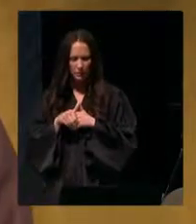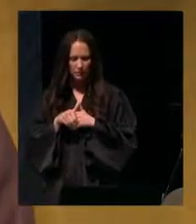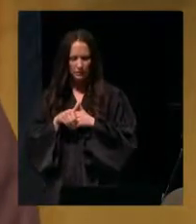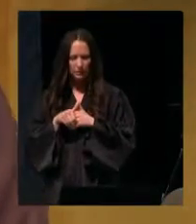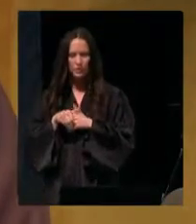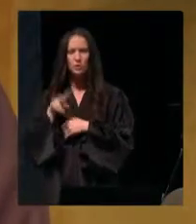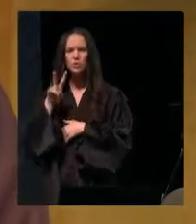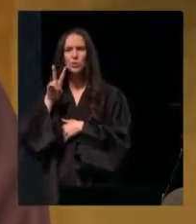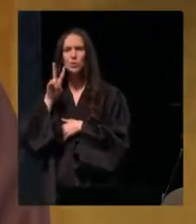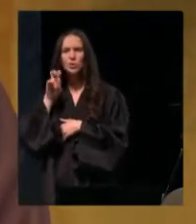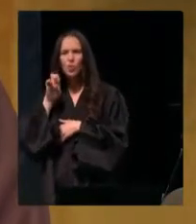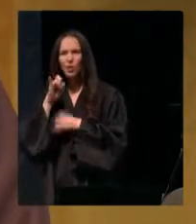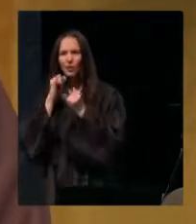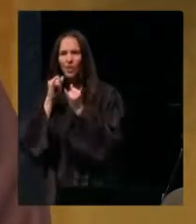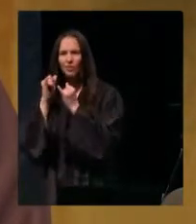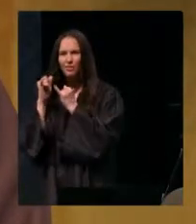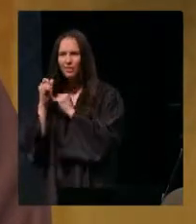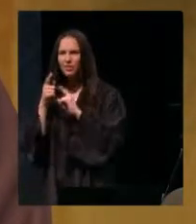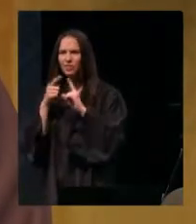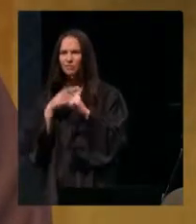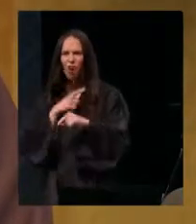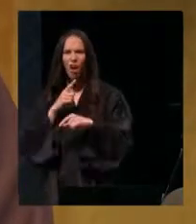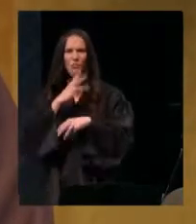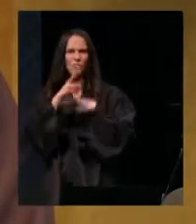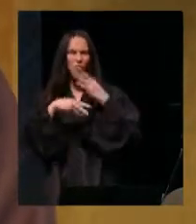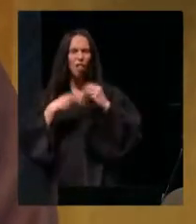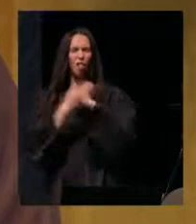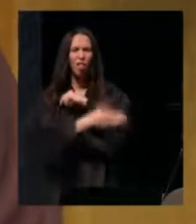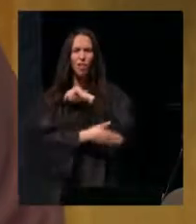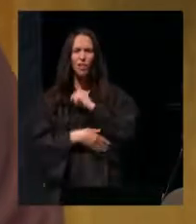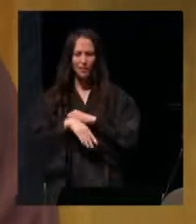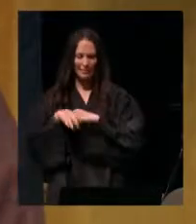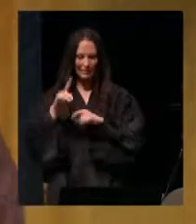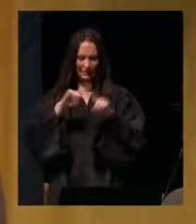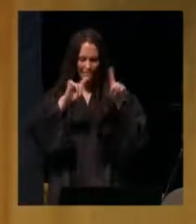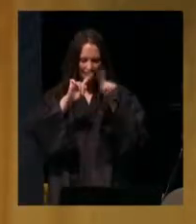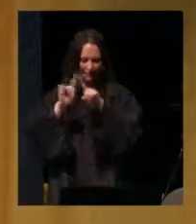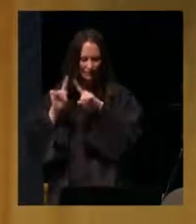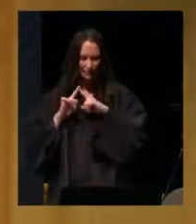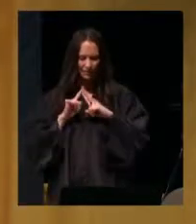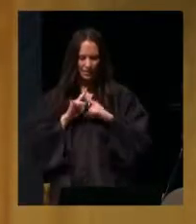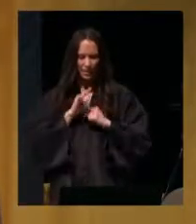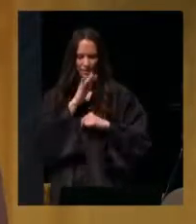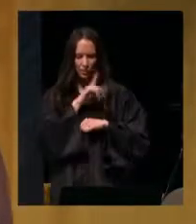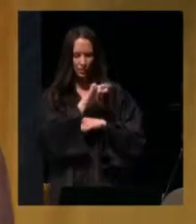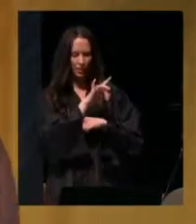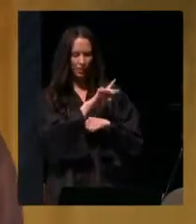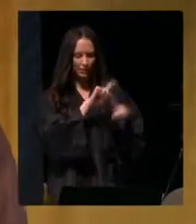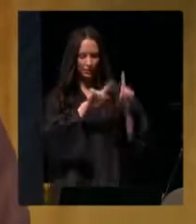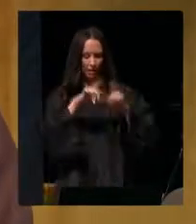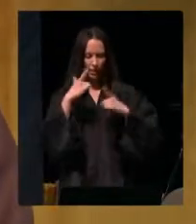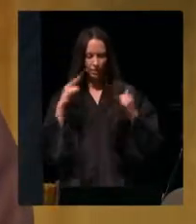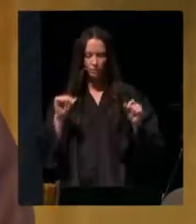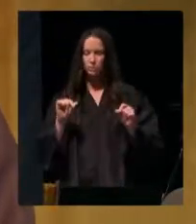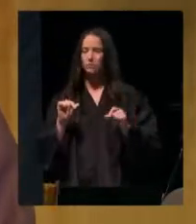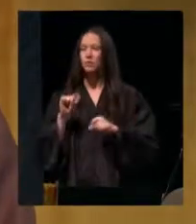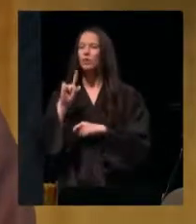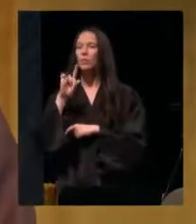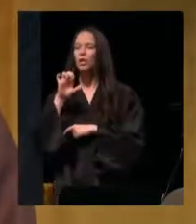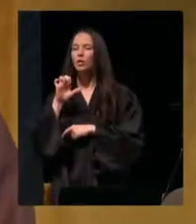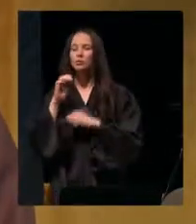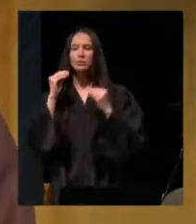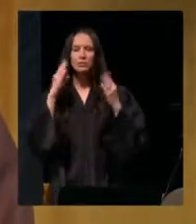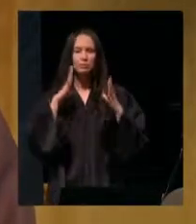from more than 10 countries around the world, speaking 28 different languages, with over 100 teachers and staff. Most